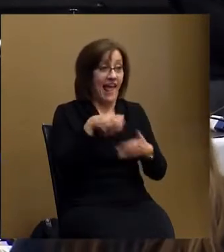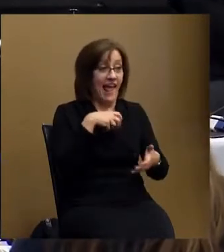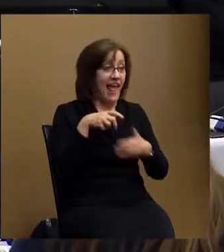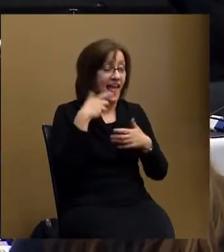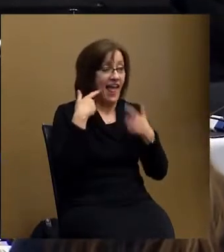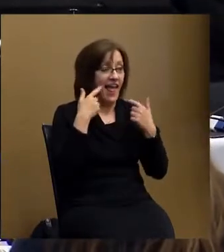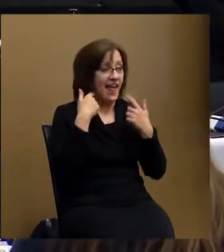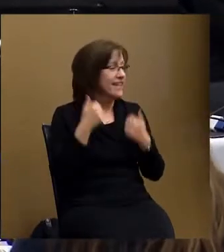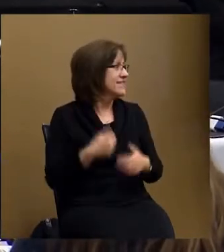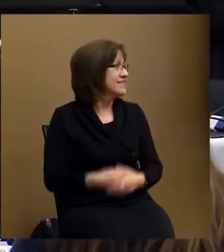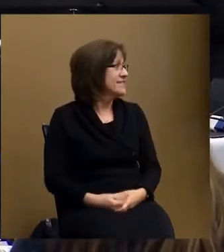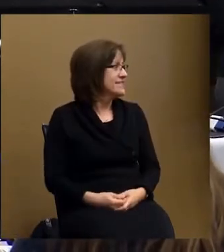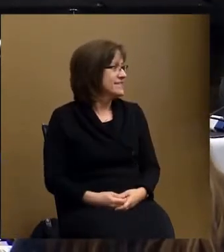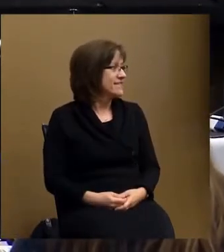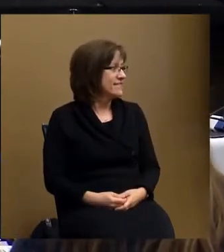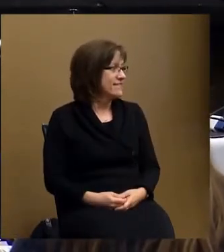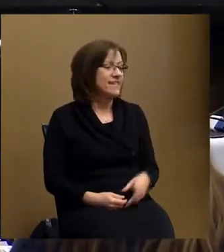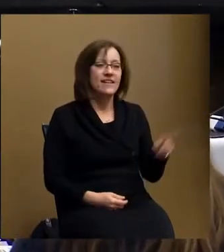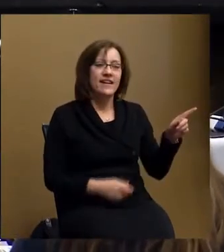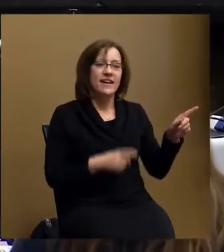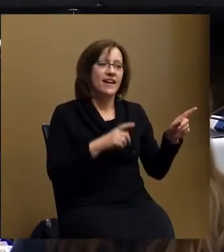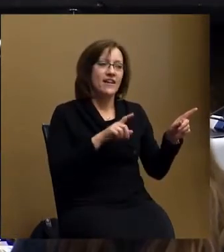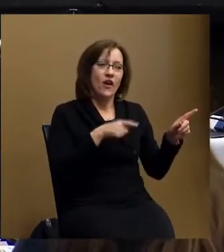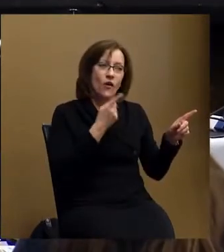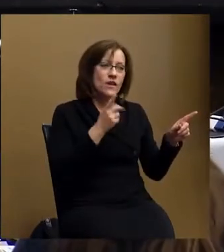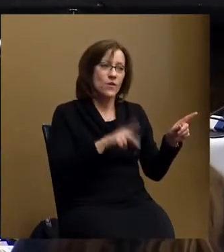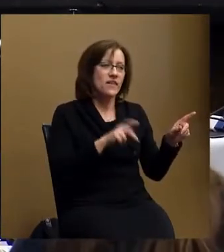You're the only one who can give input here, so.